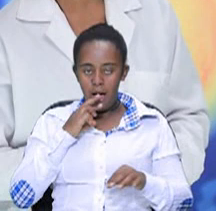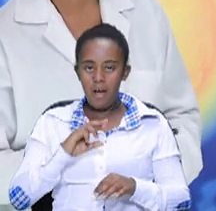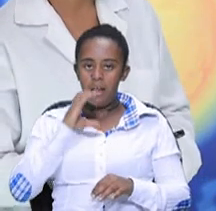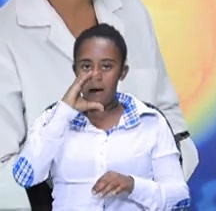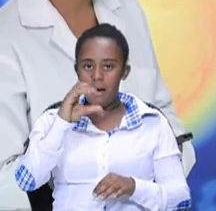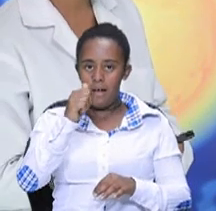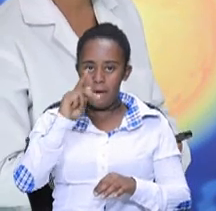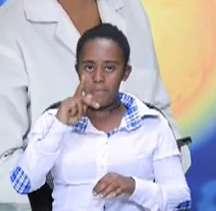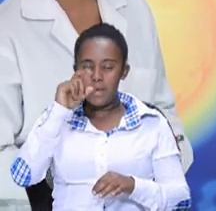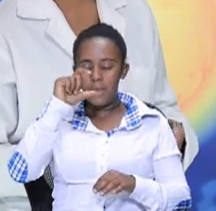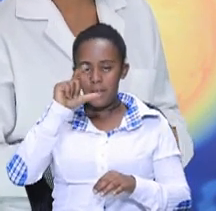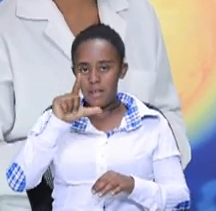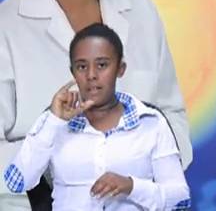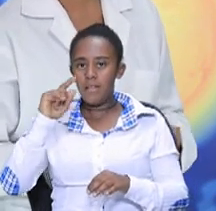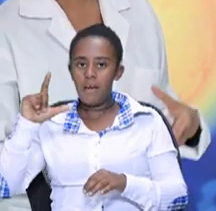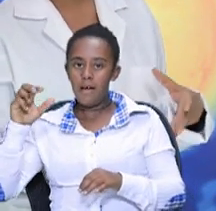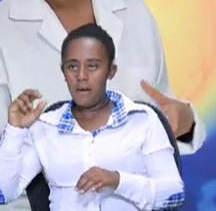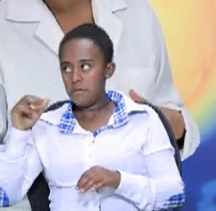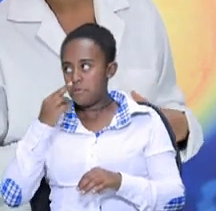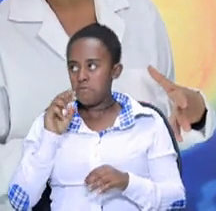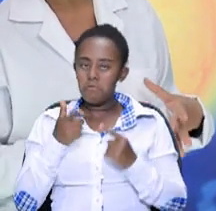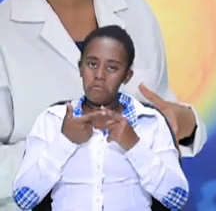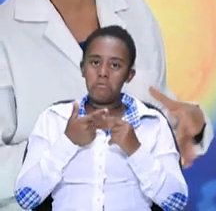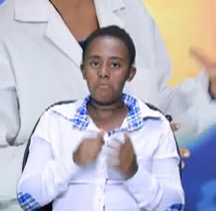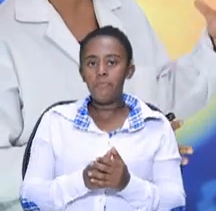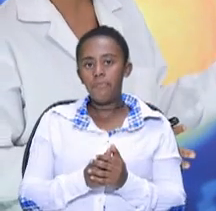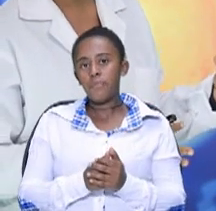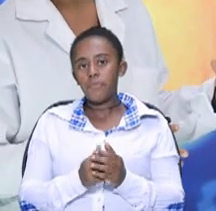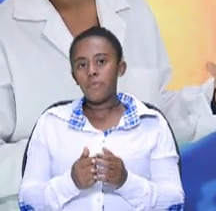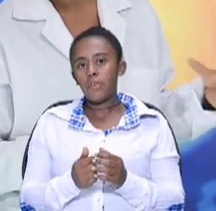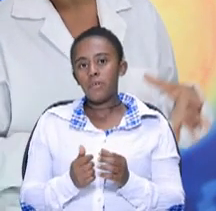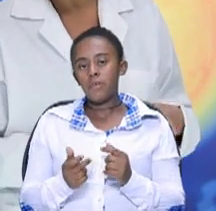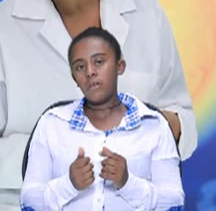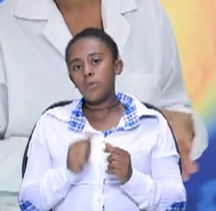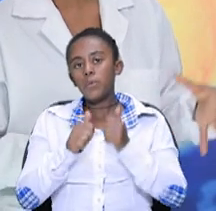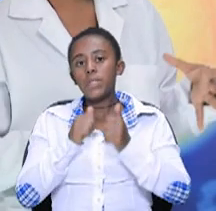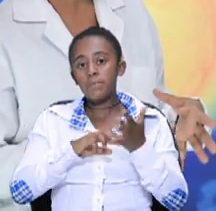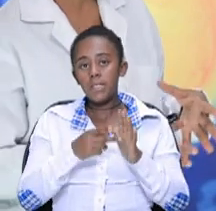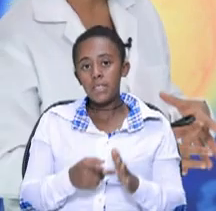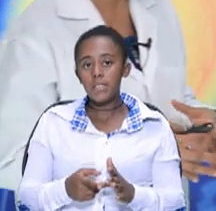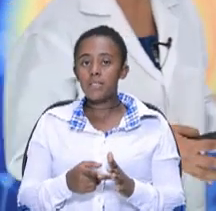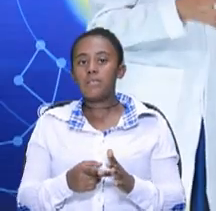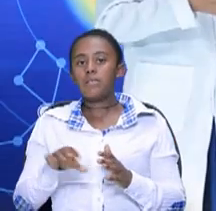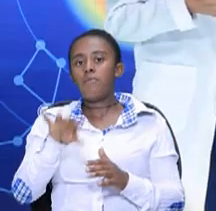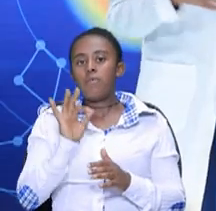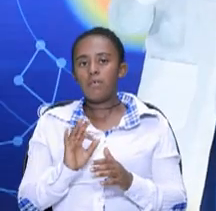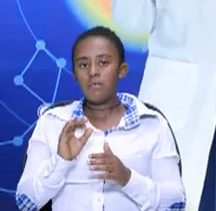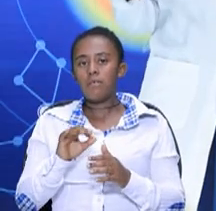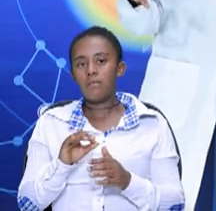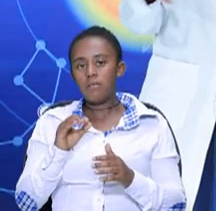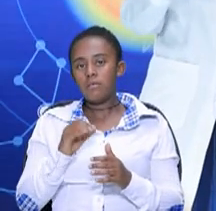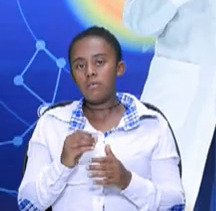capillaries. The capillaries join veins and arteries, which means they are found